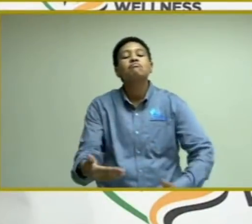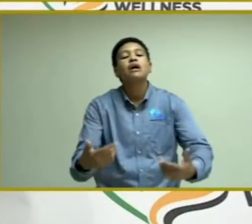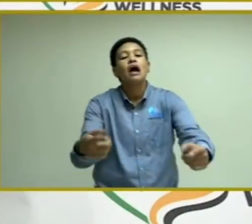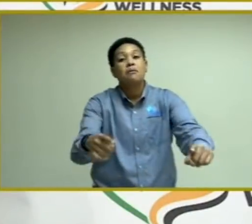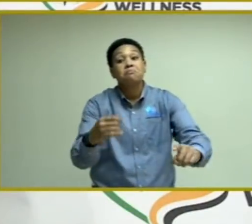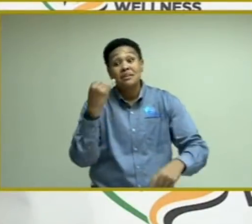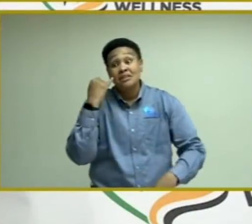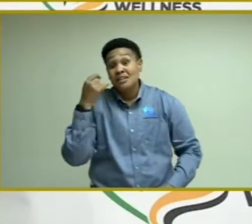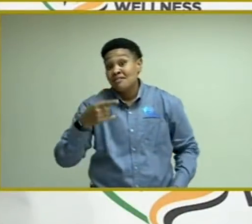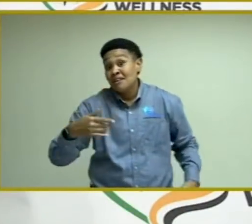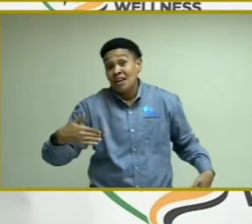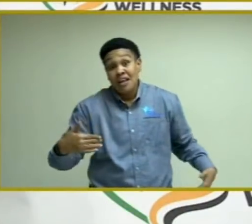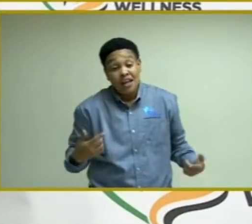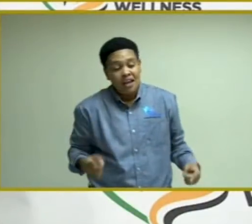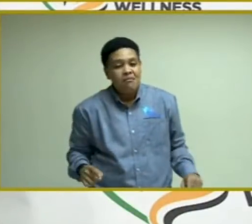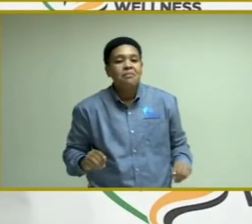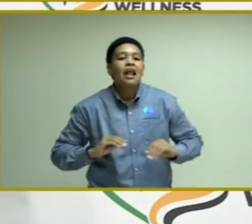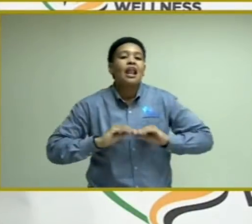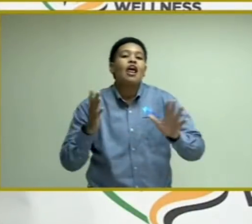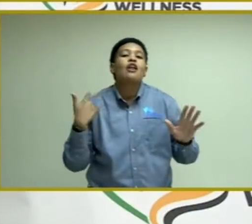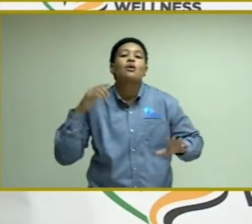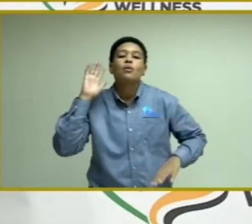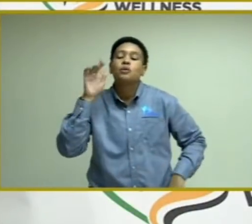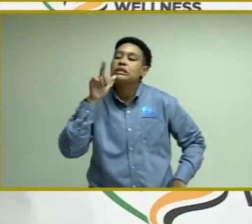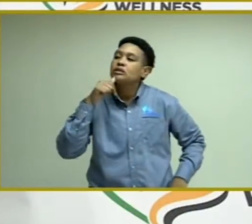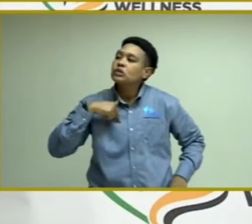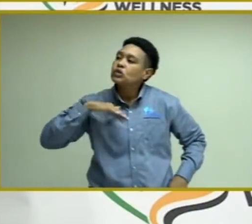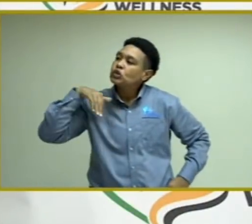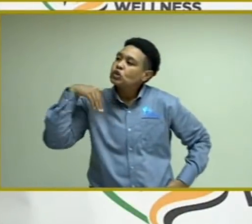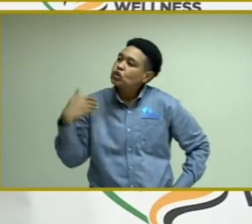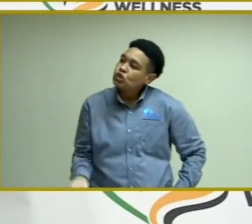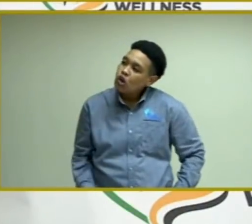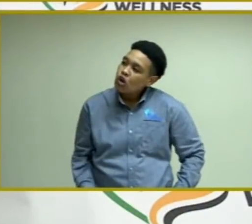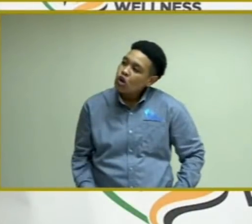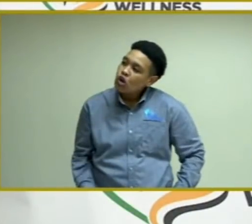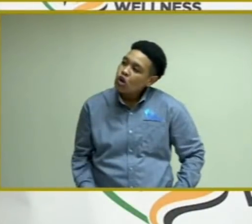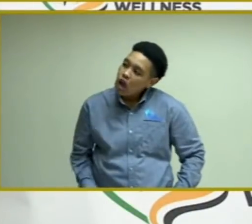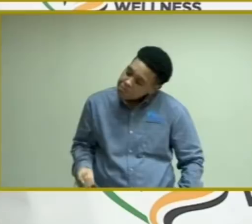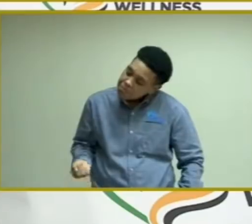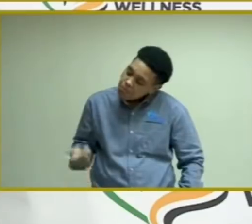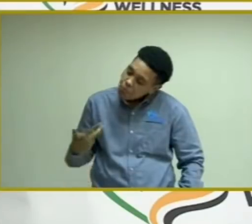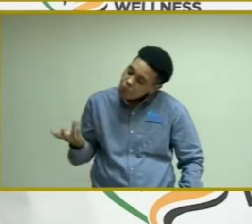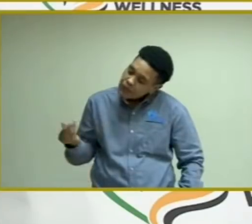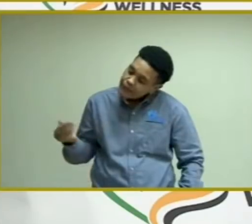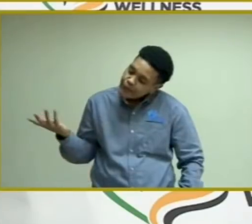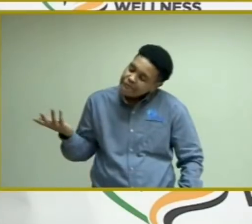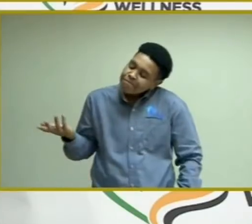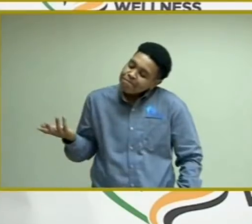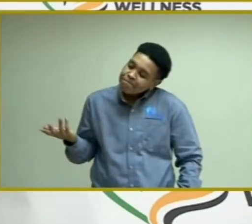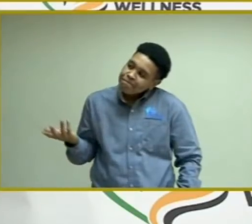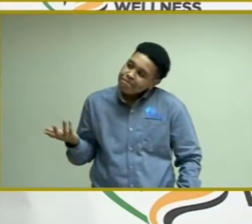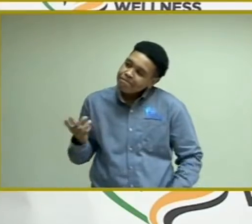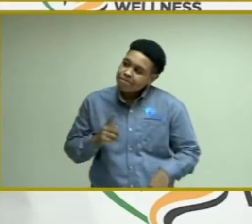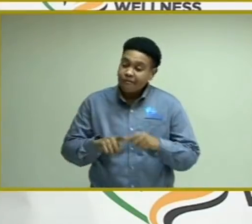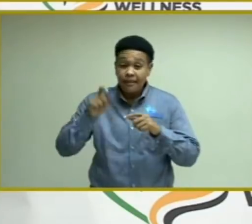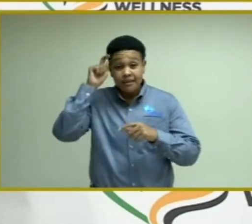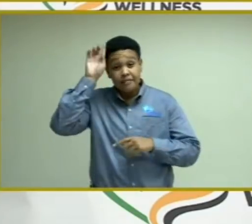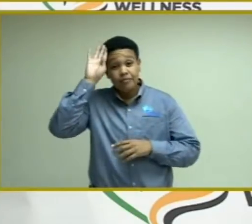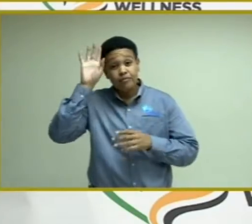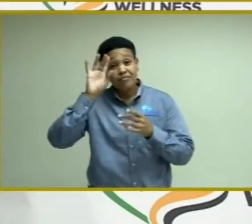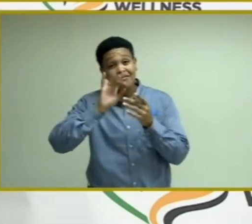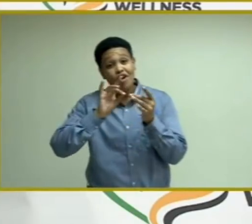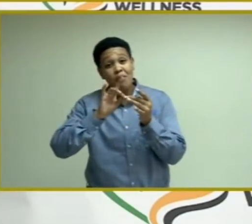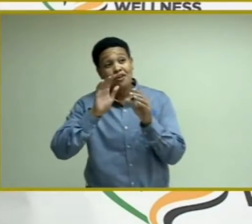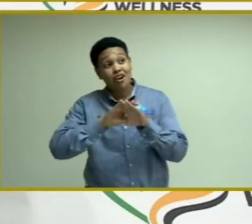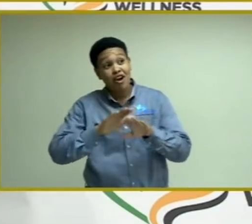If it is not, then clearly we will be disappointed. But it would be a commentary on all of us,